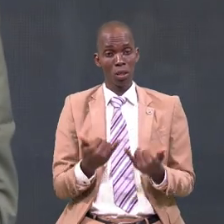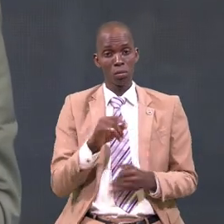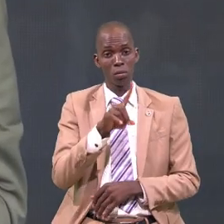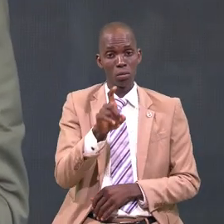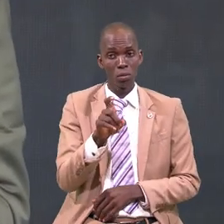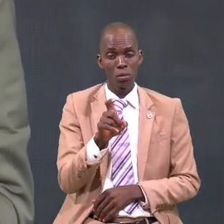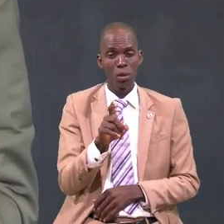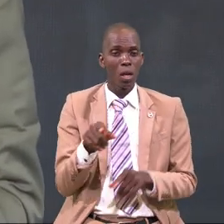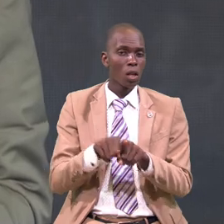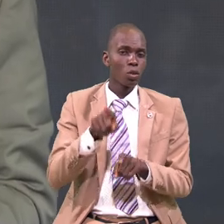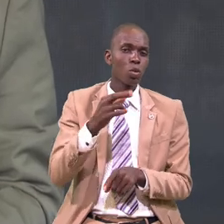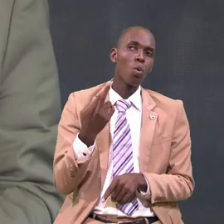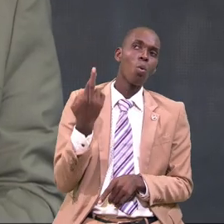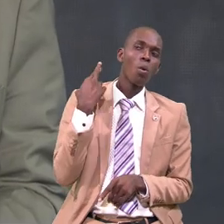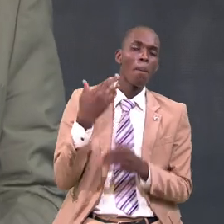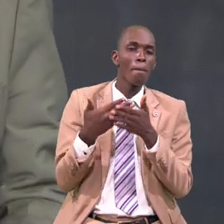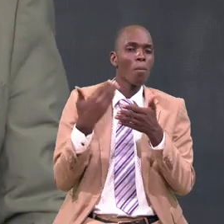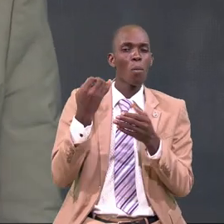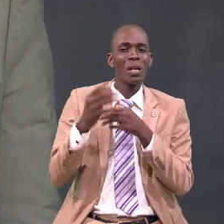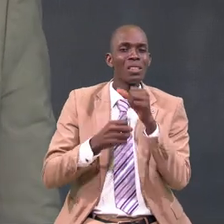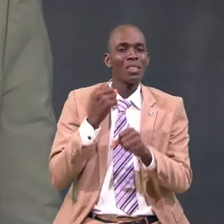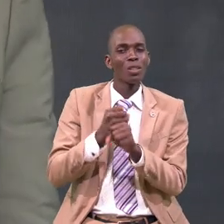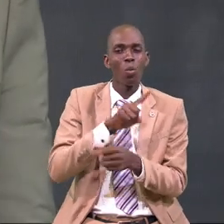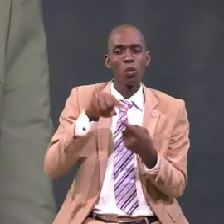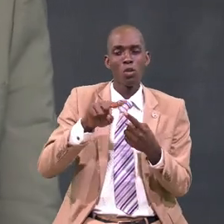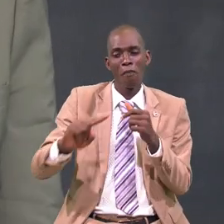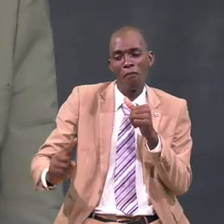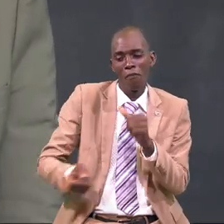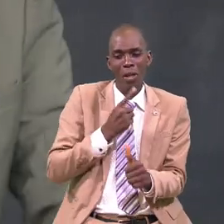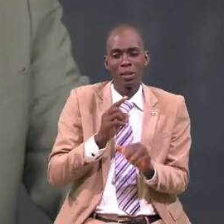As you were many years ago when you were born again,